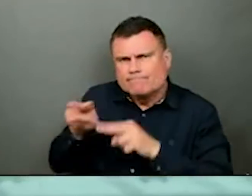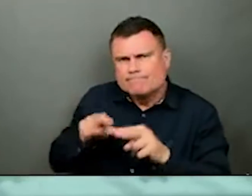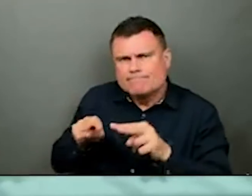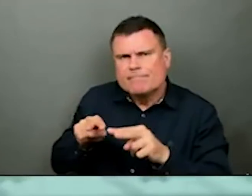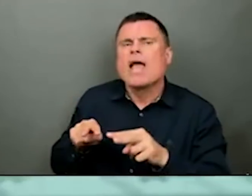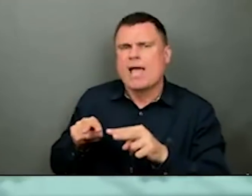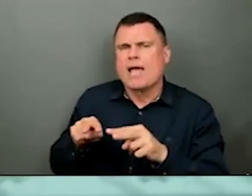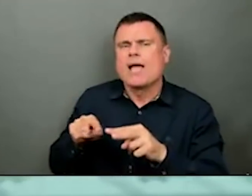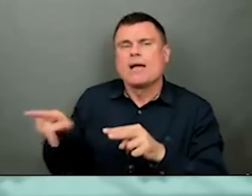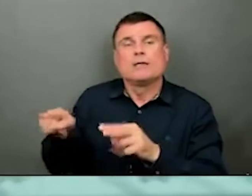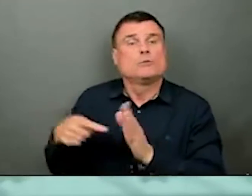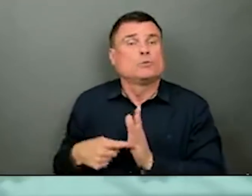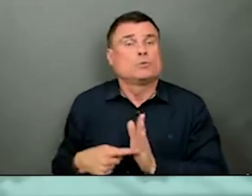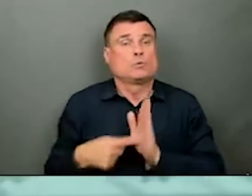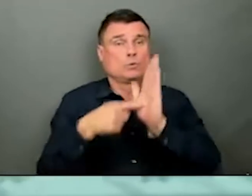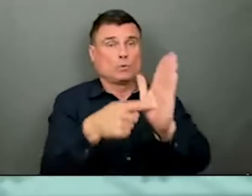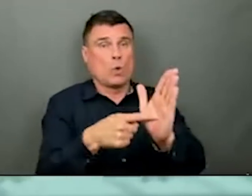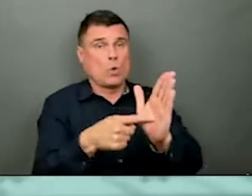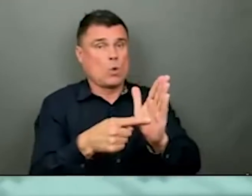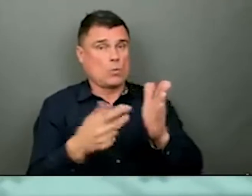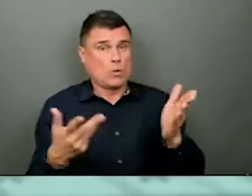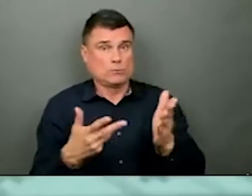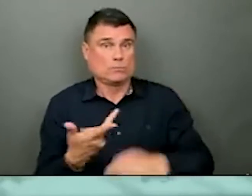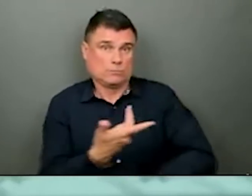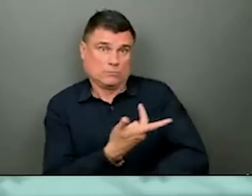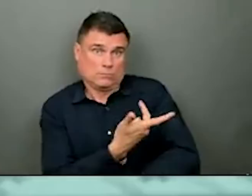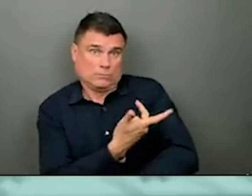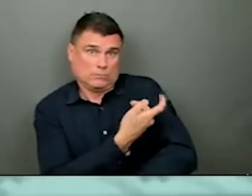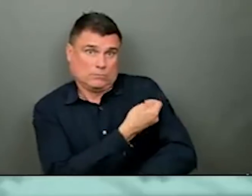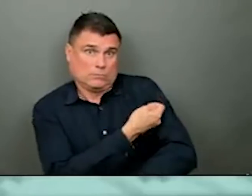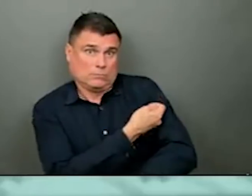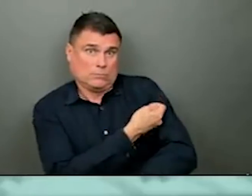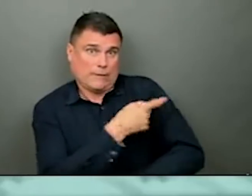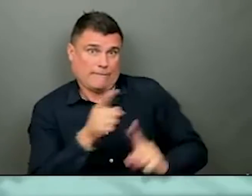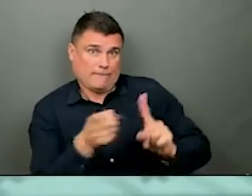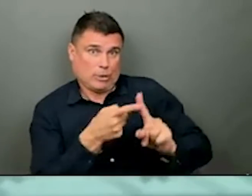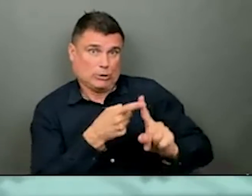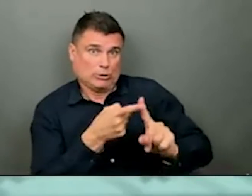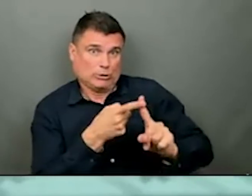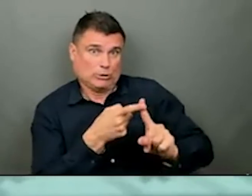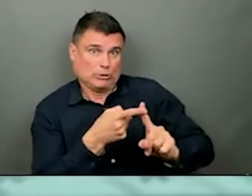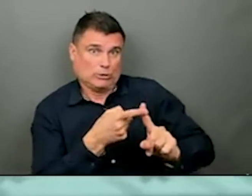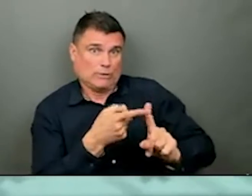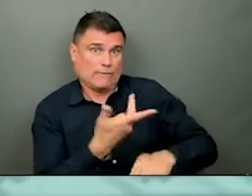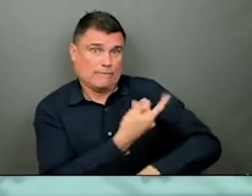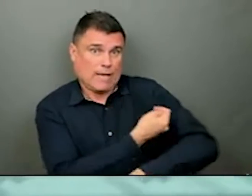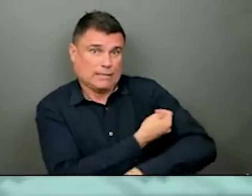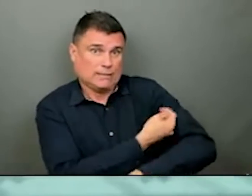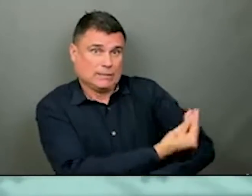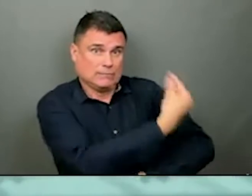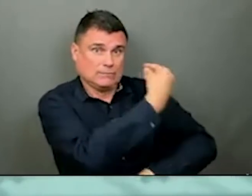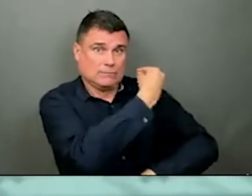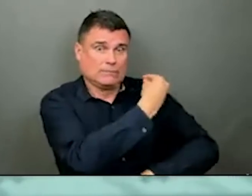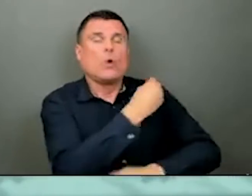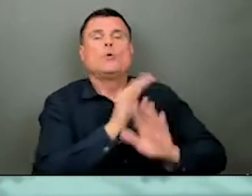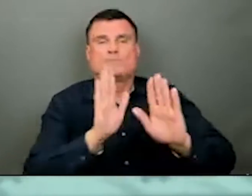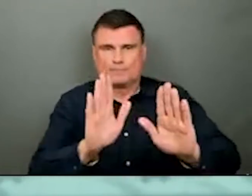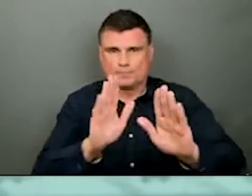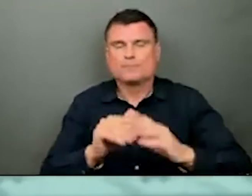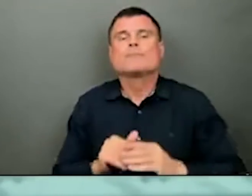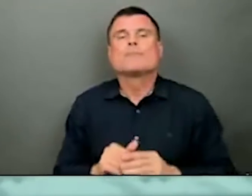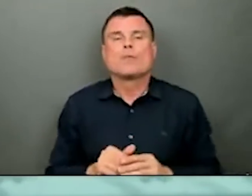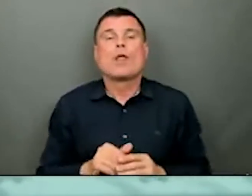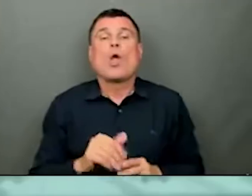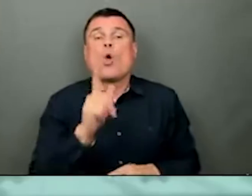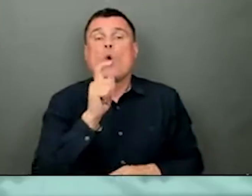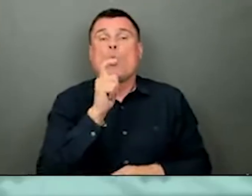response. So the first dose of vaccine really to them acted like a booster dose. What we don't know, and